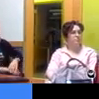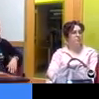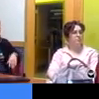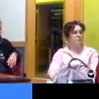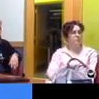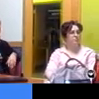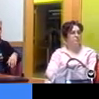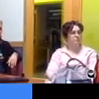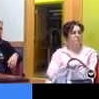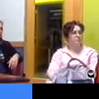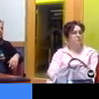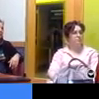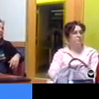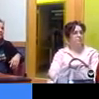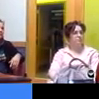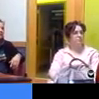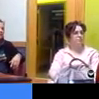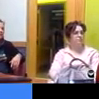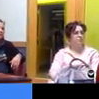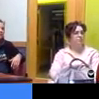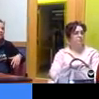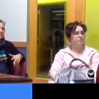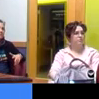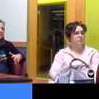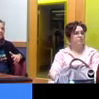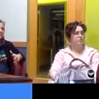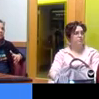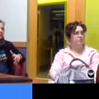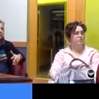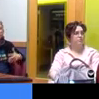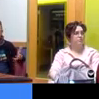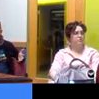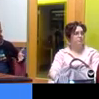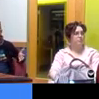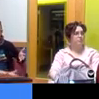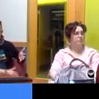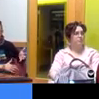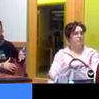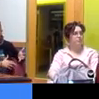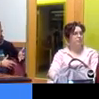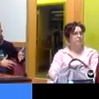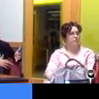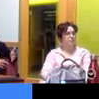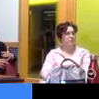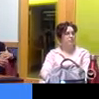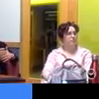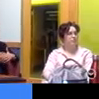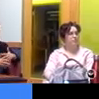do outreach and education in schools and then in general to our legislature and to,